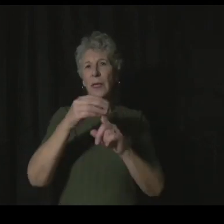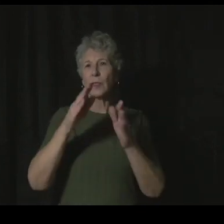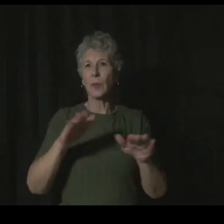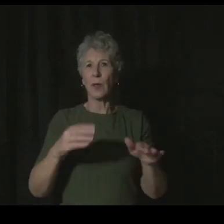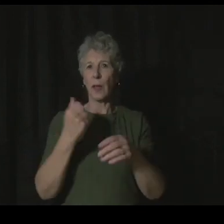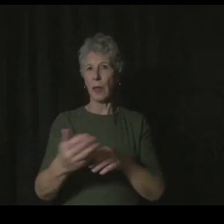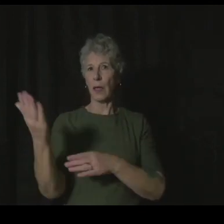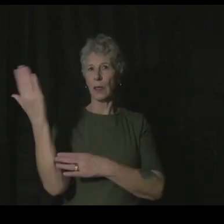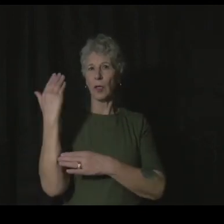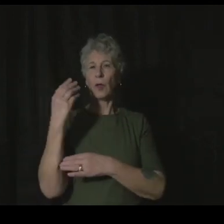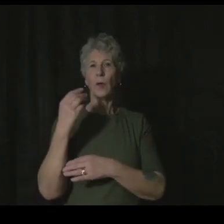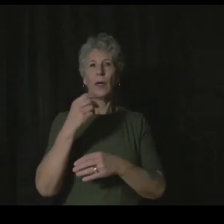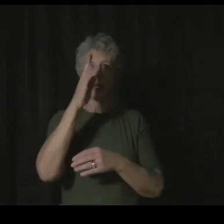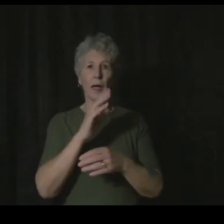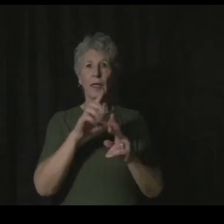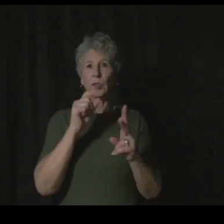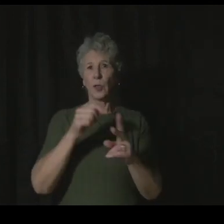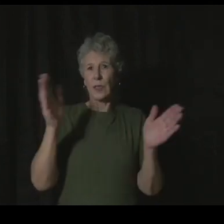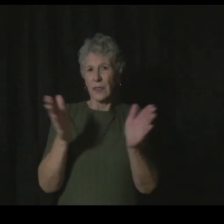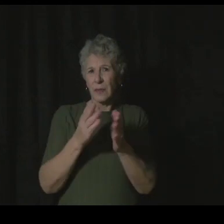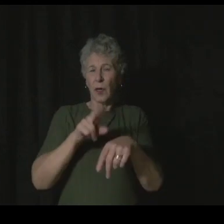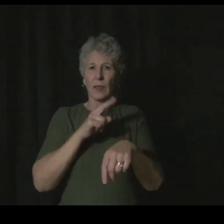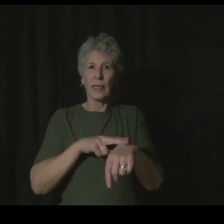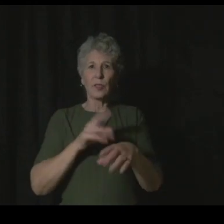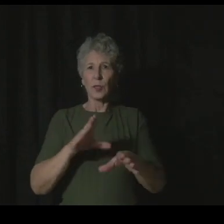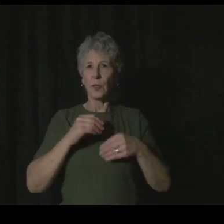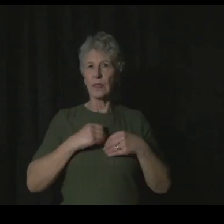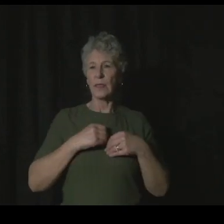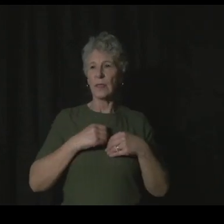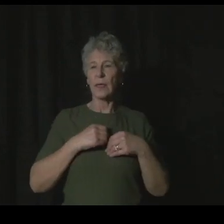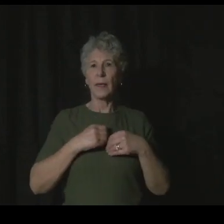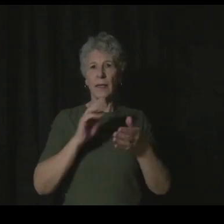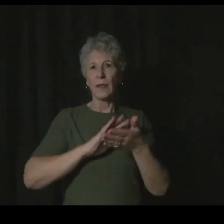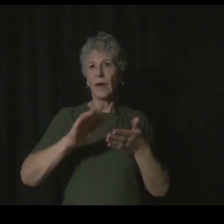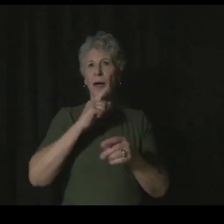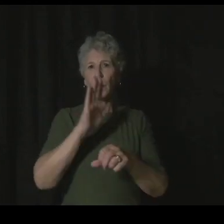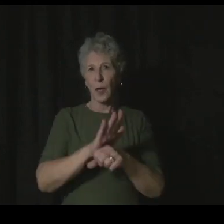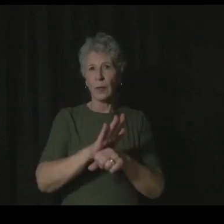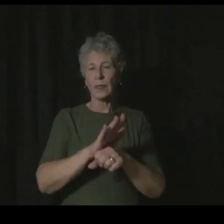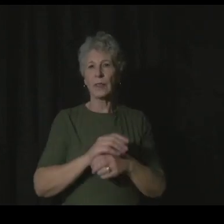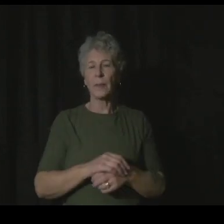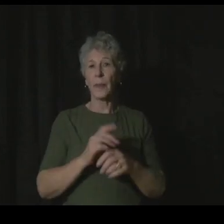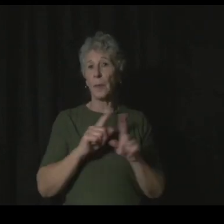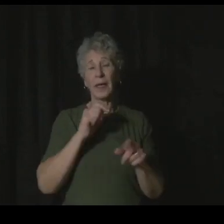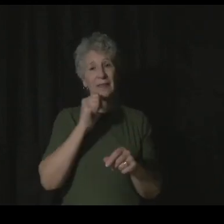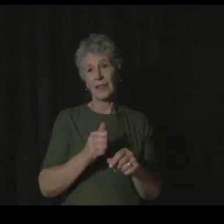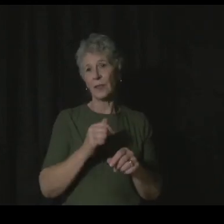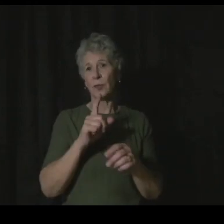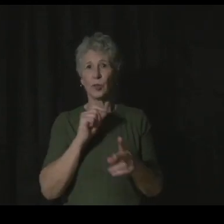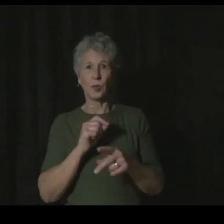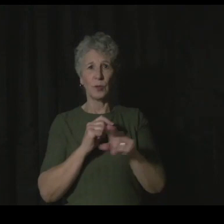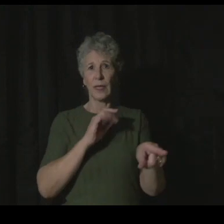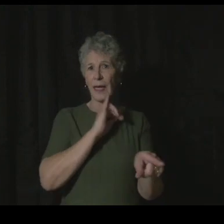chose this little nation of Israel to be the recipients of his divine promises. But he did not choose her